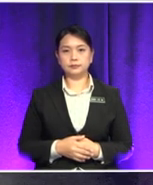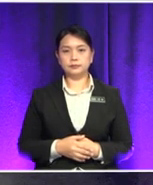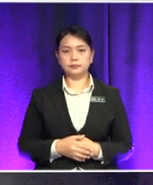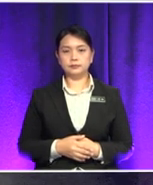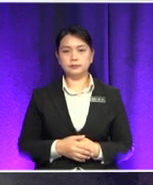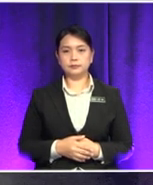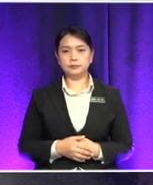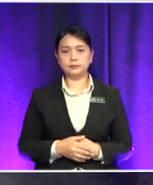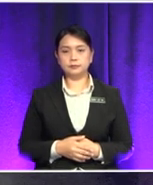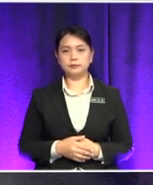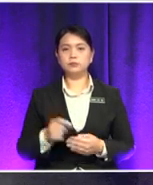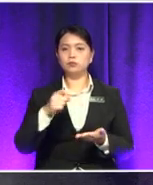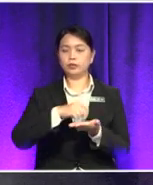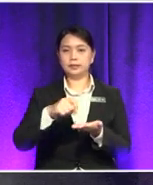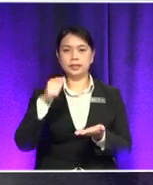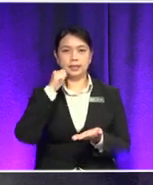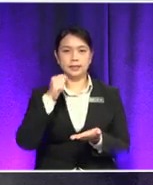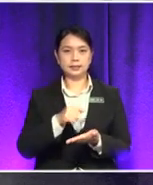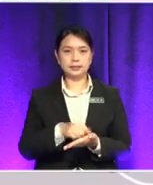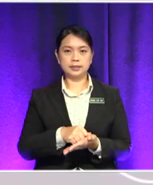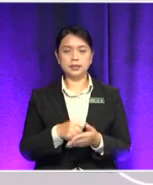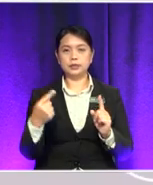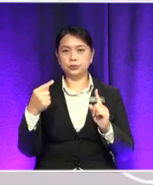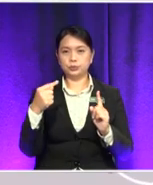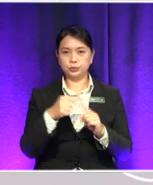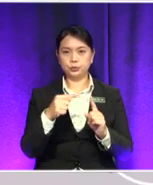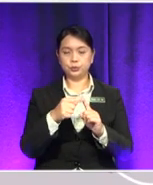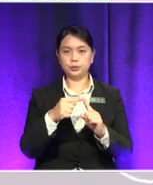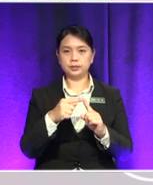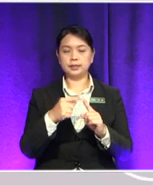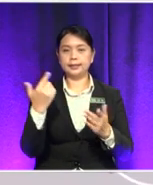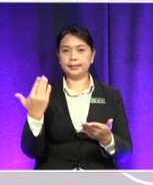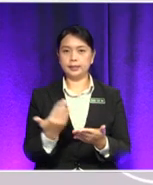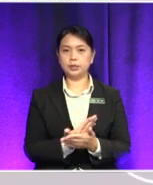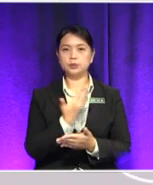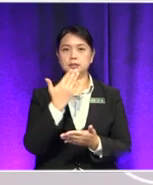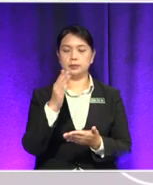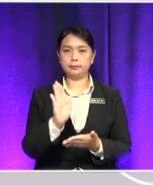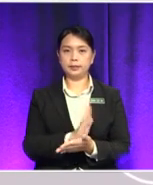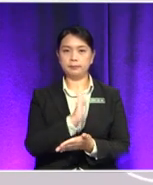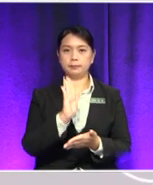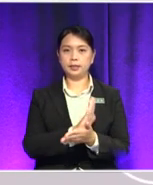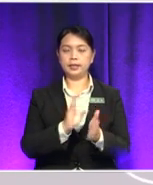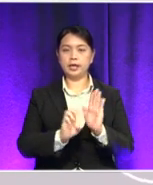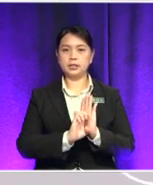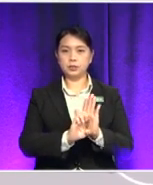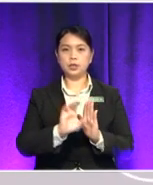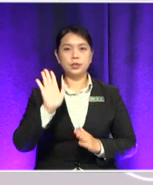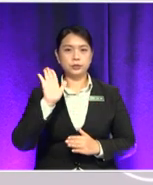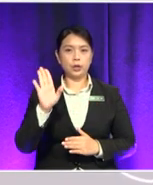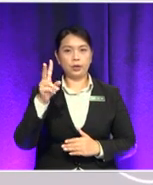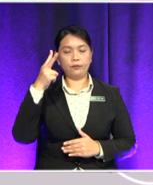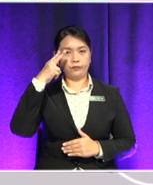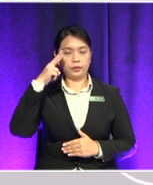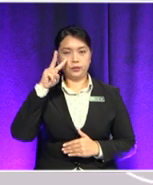So write a letter to the editor of the newspaper expressing your views on the